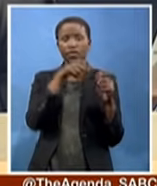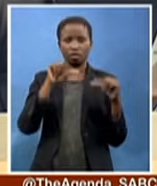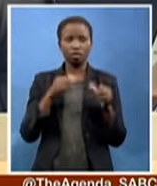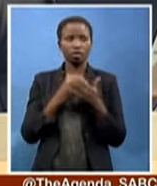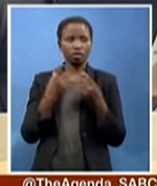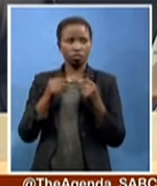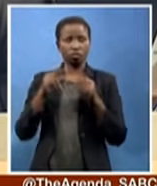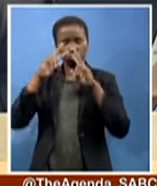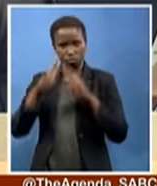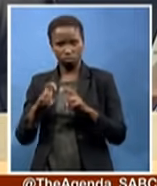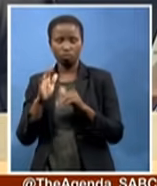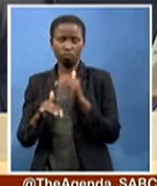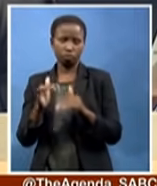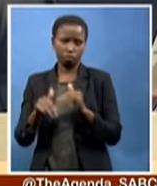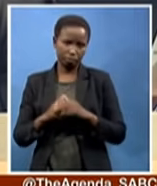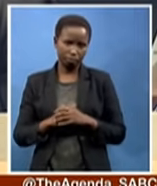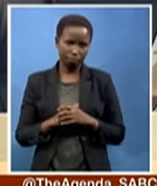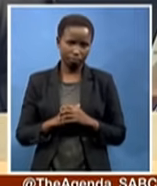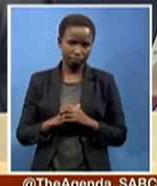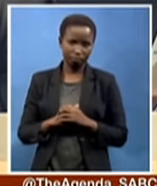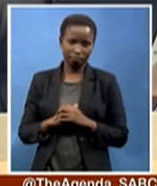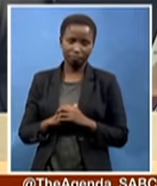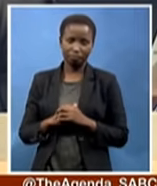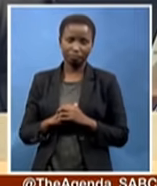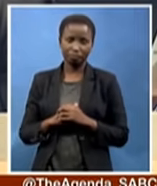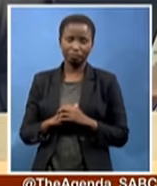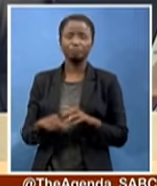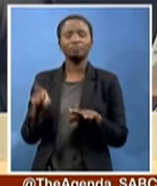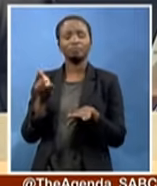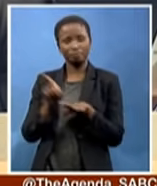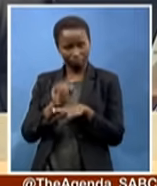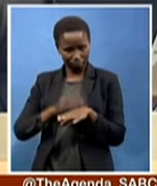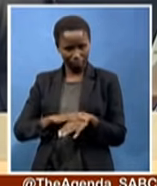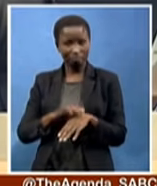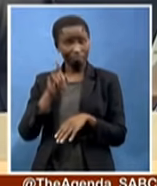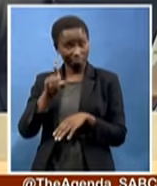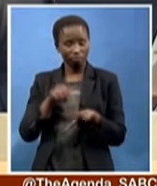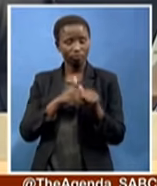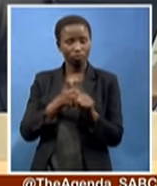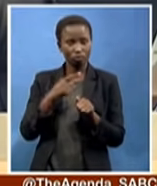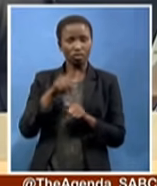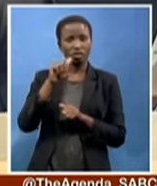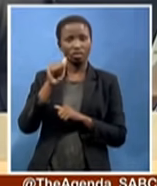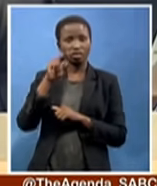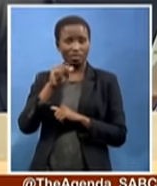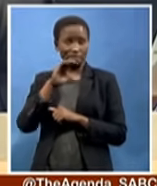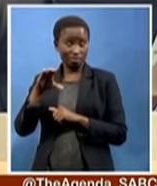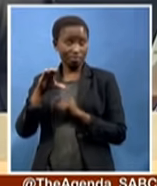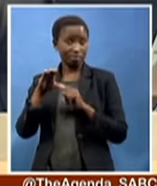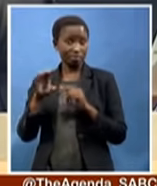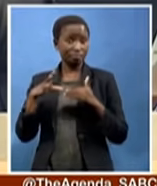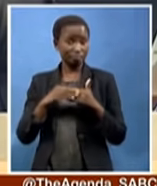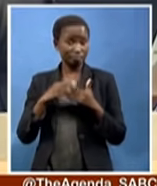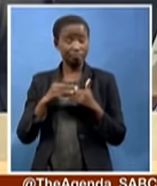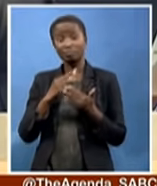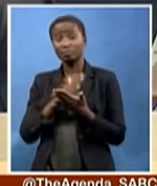In line with the ANC Constitution, ANC members who are convicted of corruption or other serious